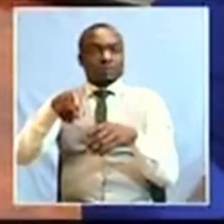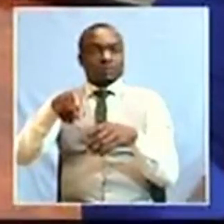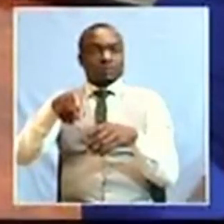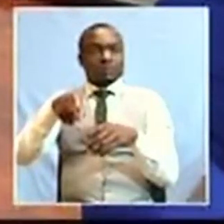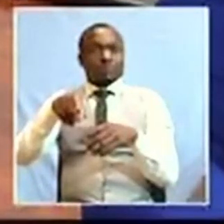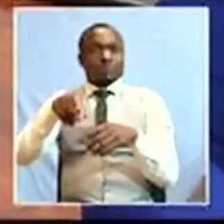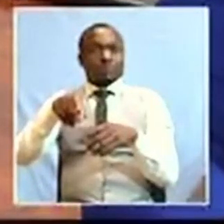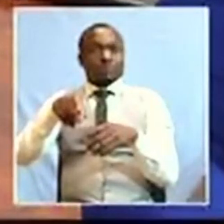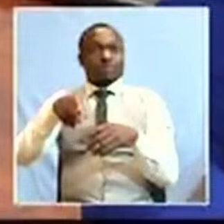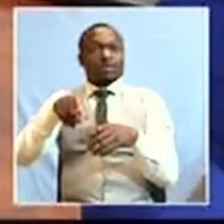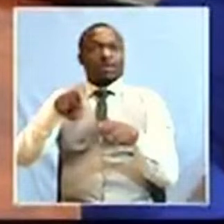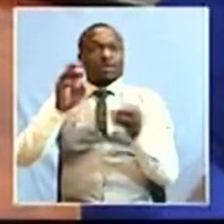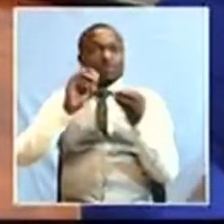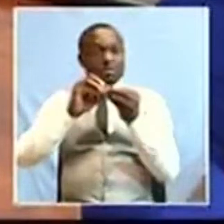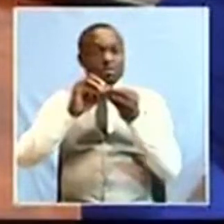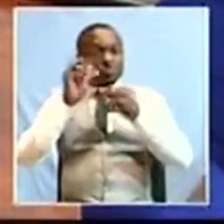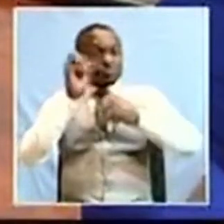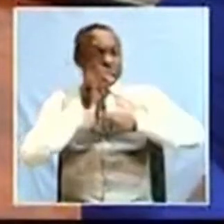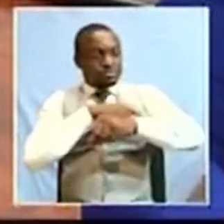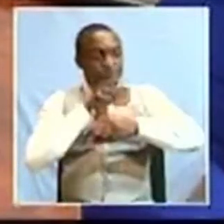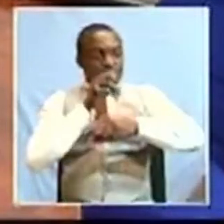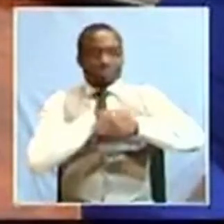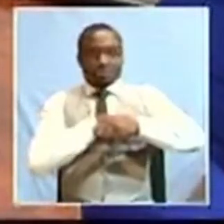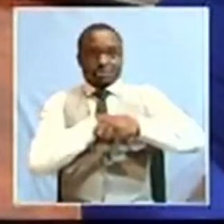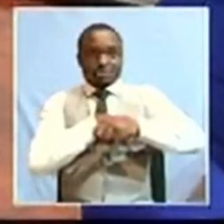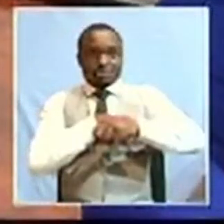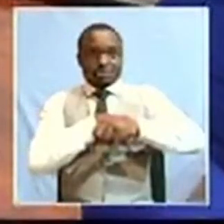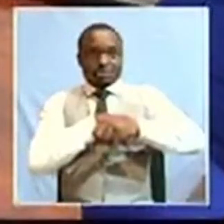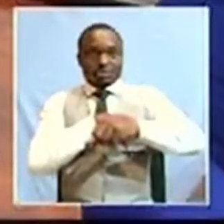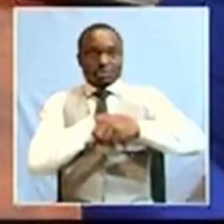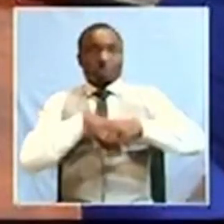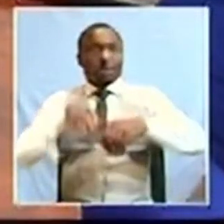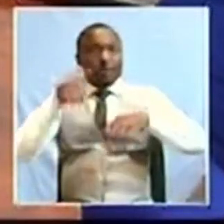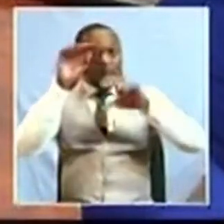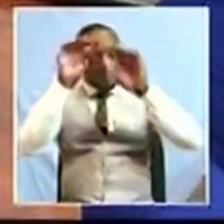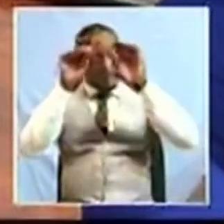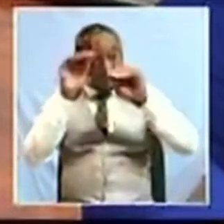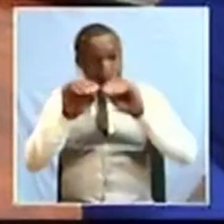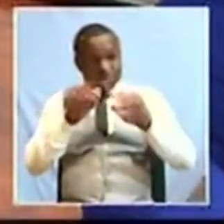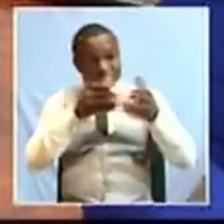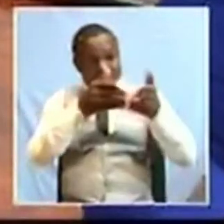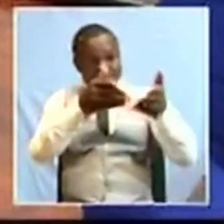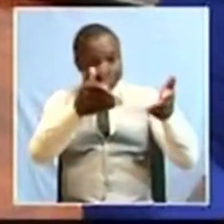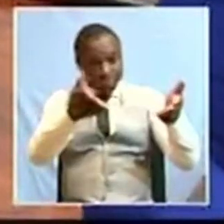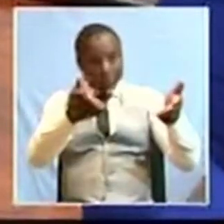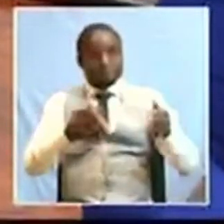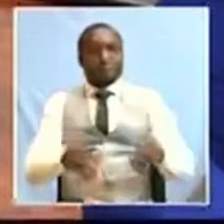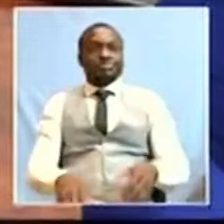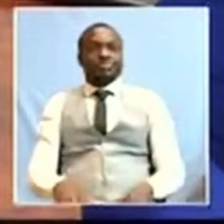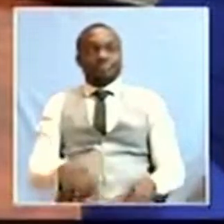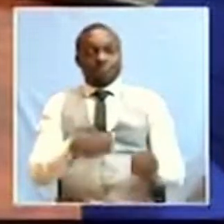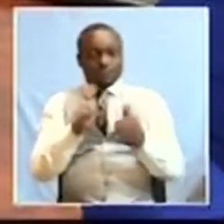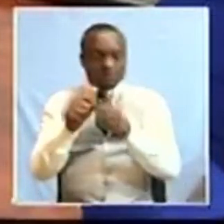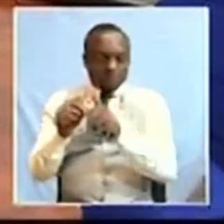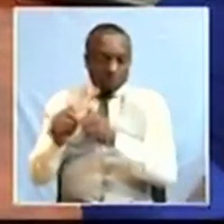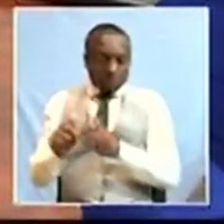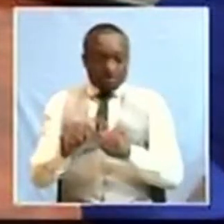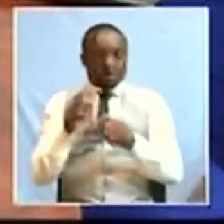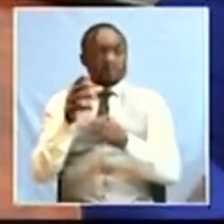capital investment to renovate them. Action taken: